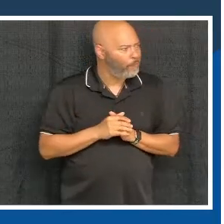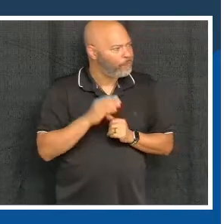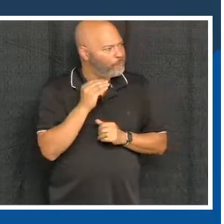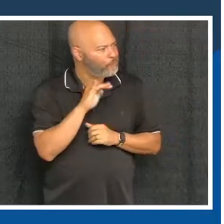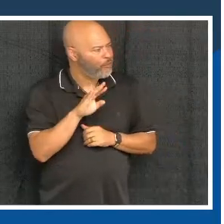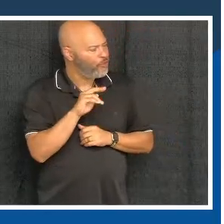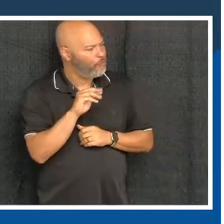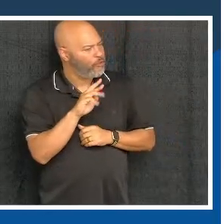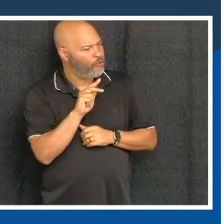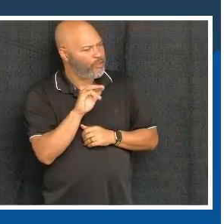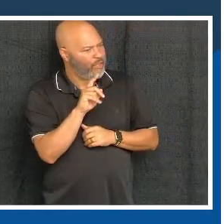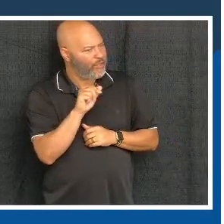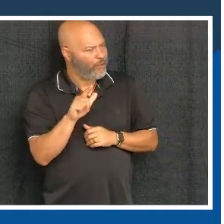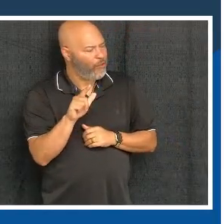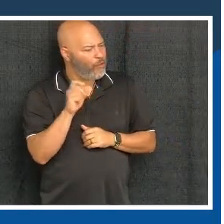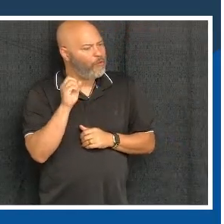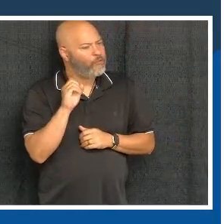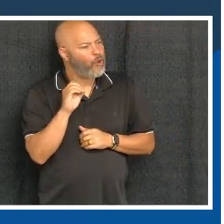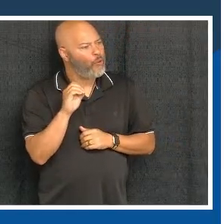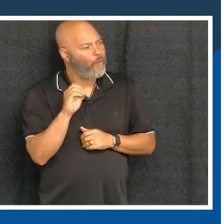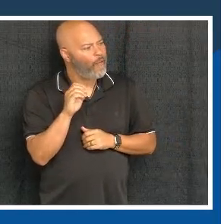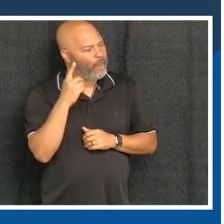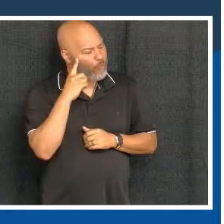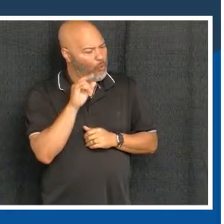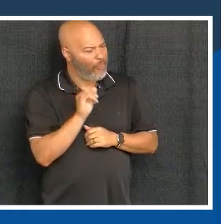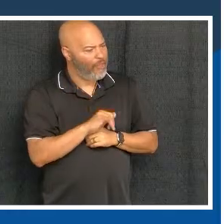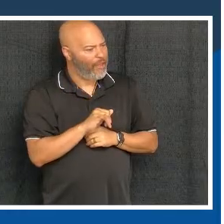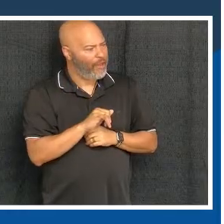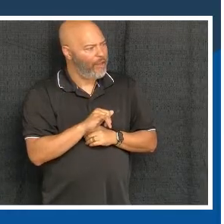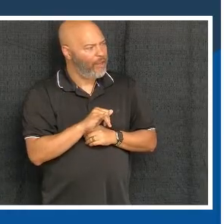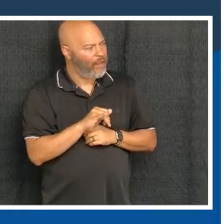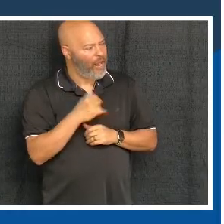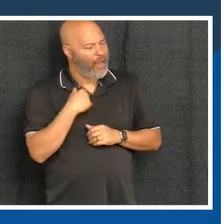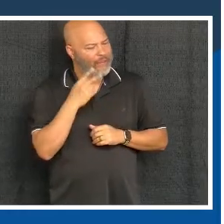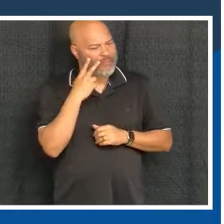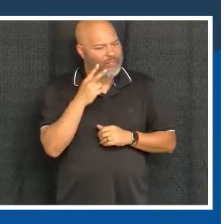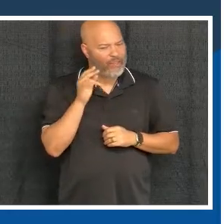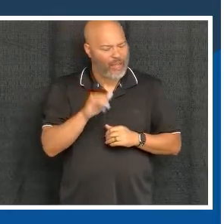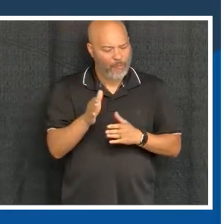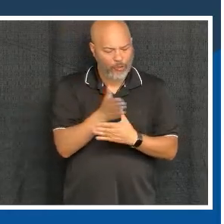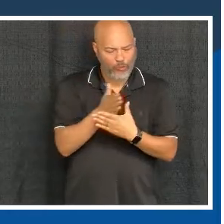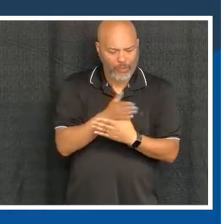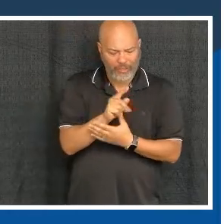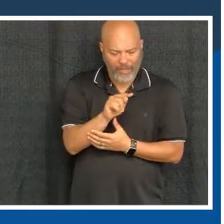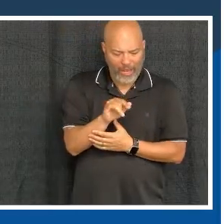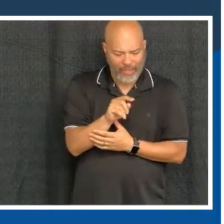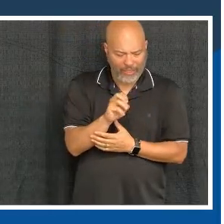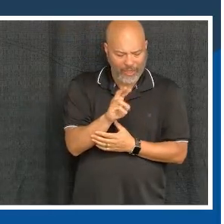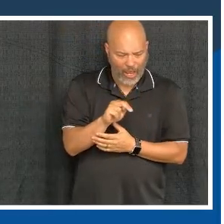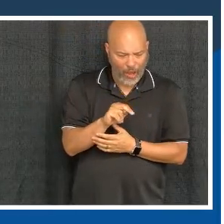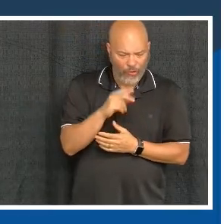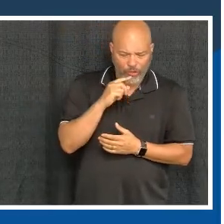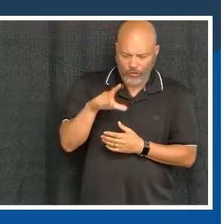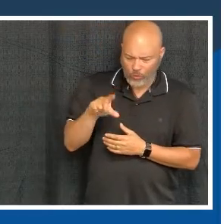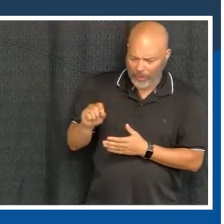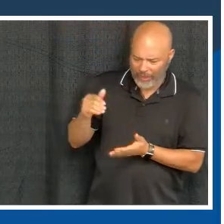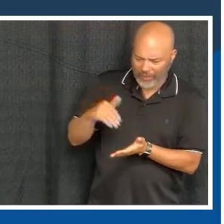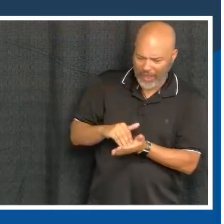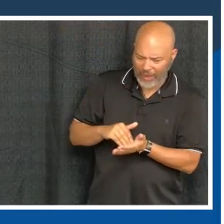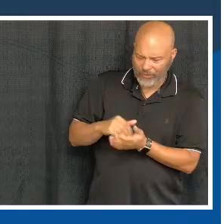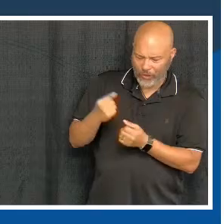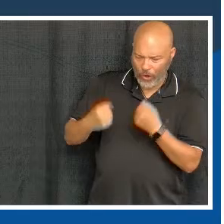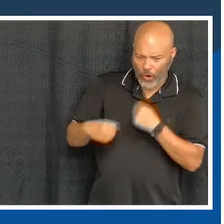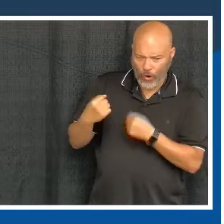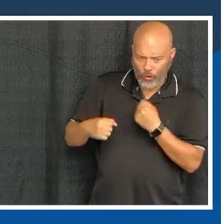Tyndall, so for that, then I see that like between Tiny Town, there's like 28,000